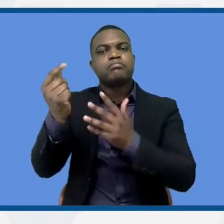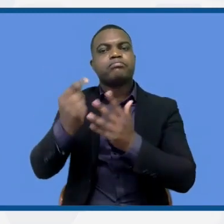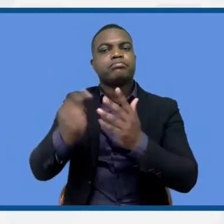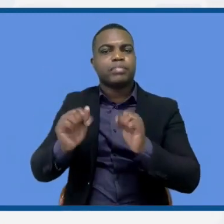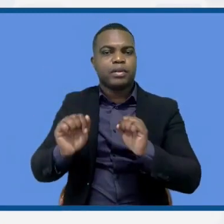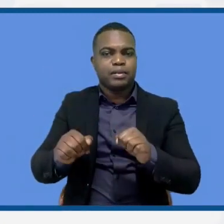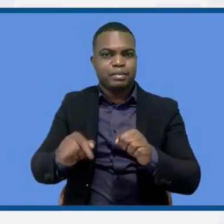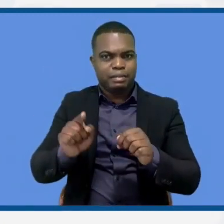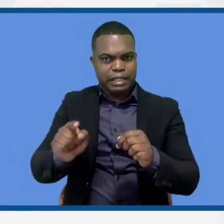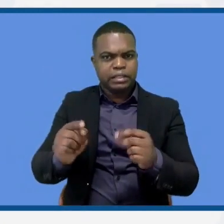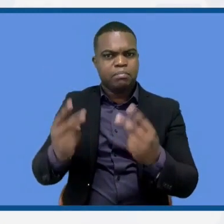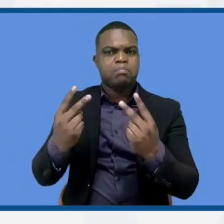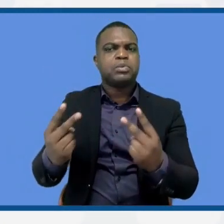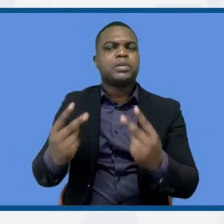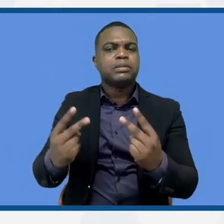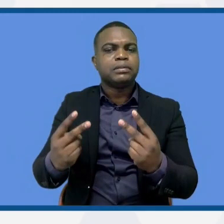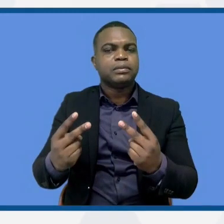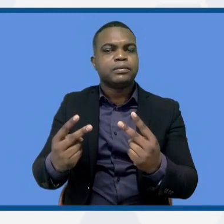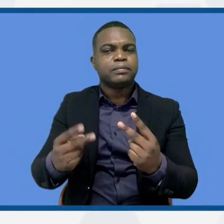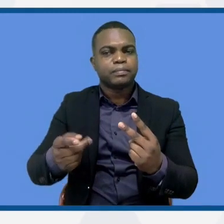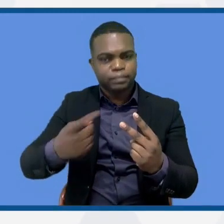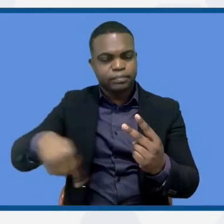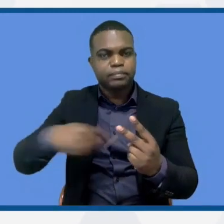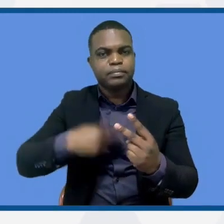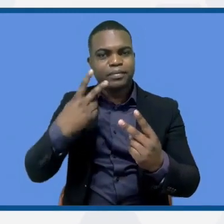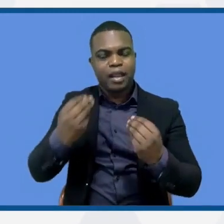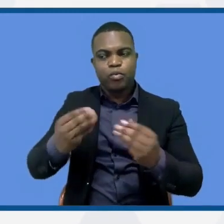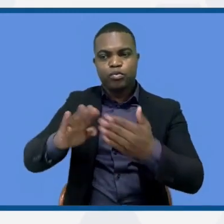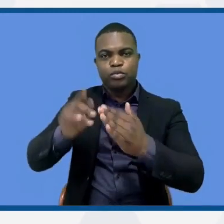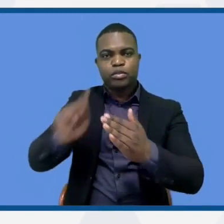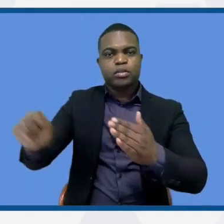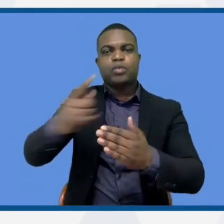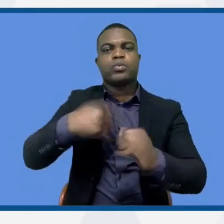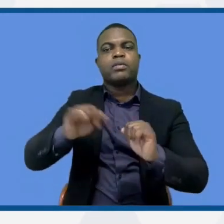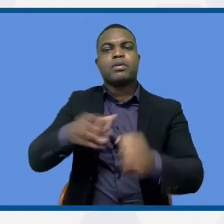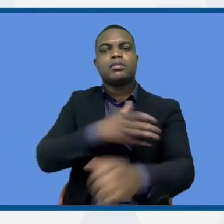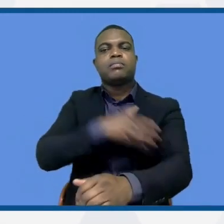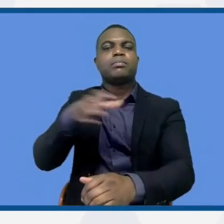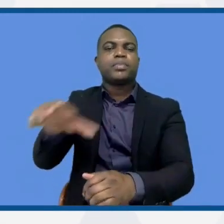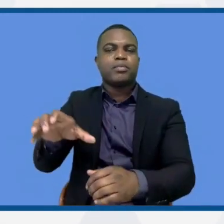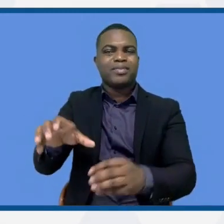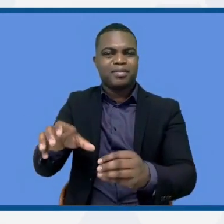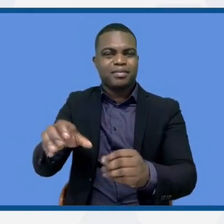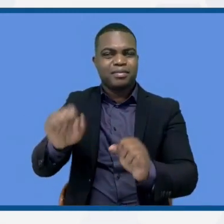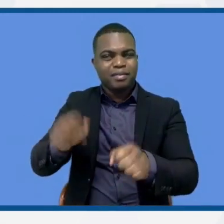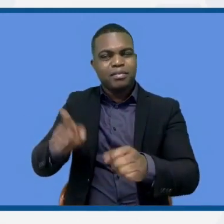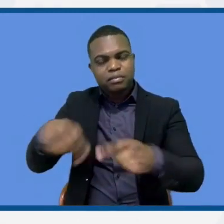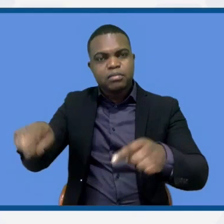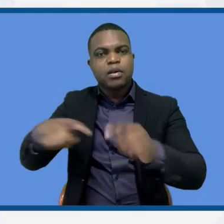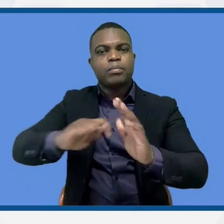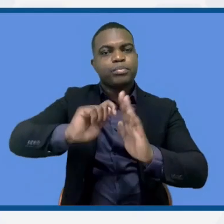that go beyond physical infrastructure, but also thinking about green infrastructure, this new